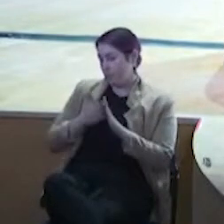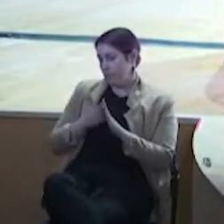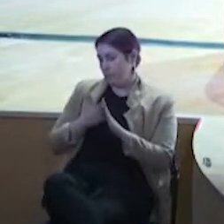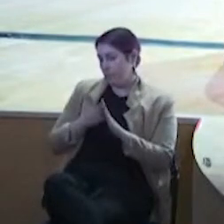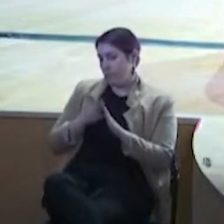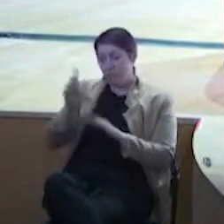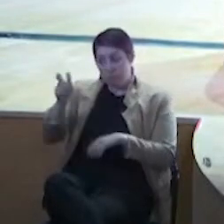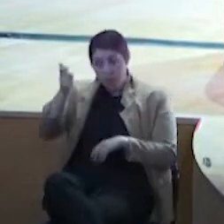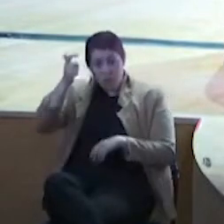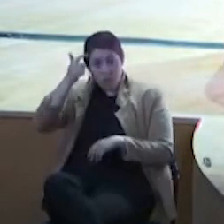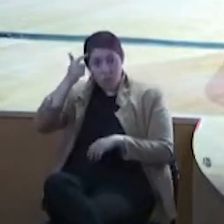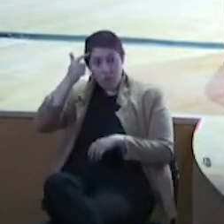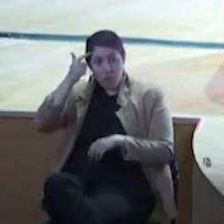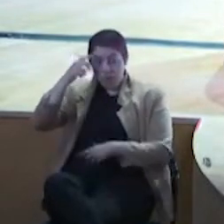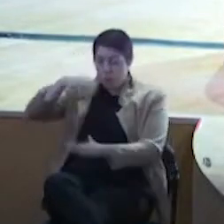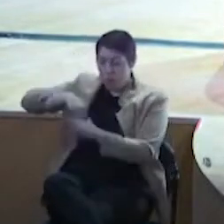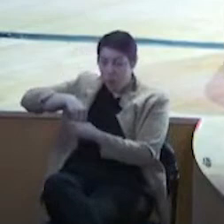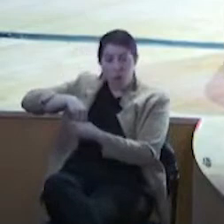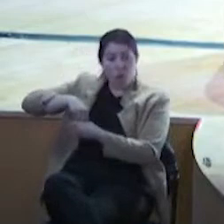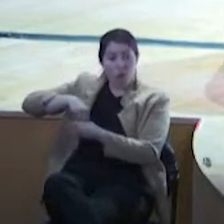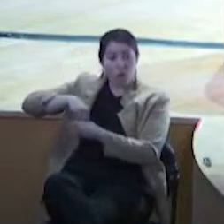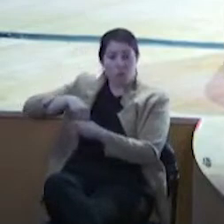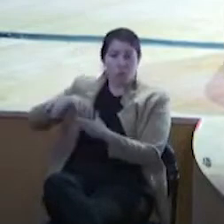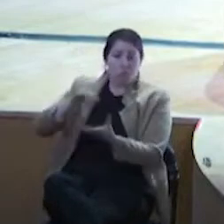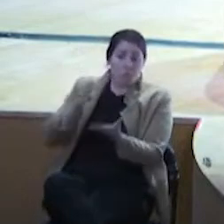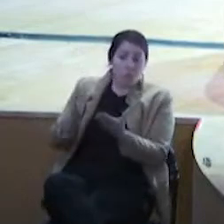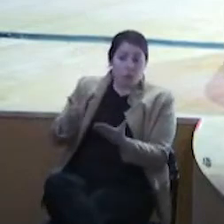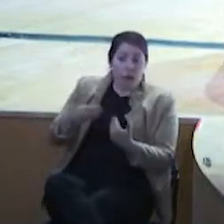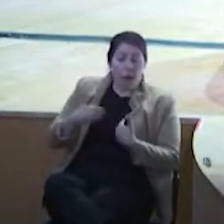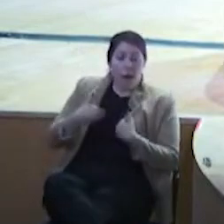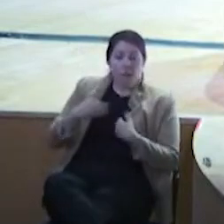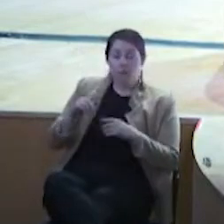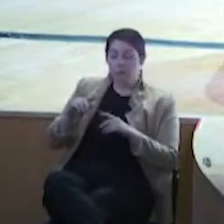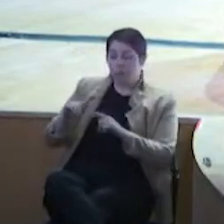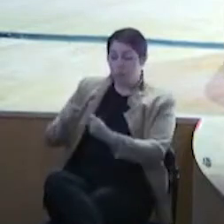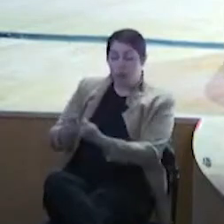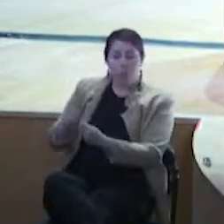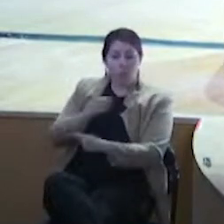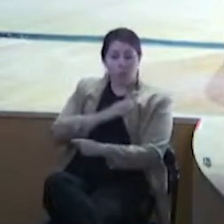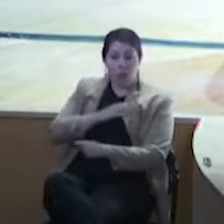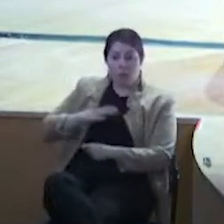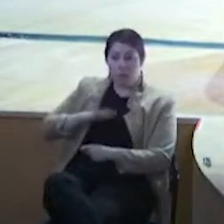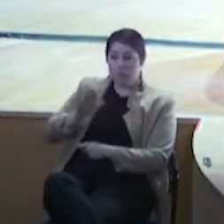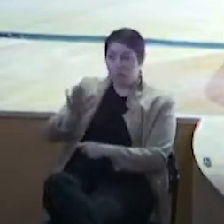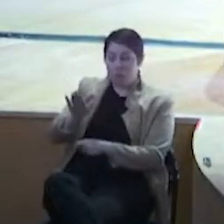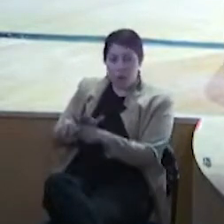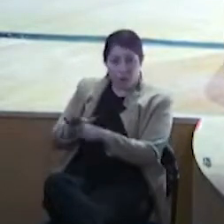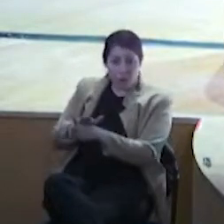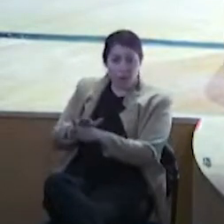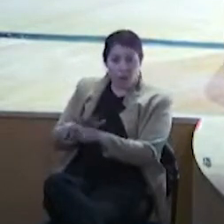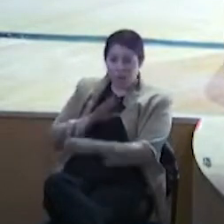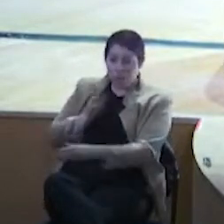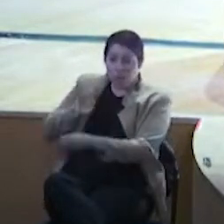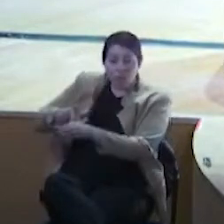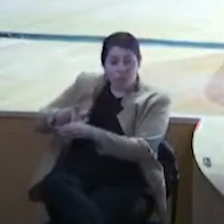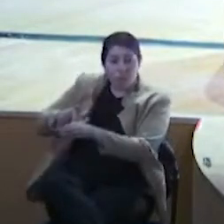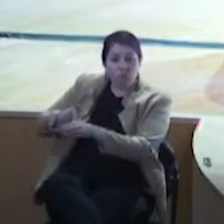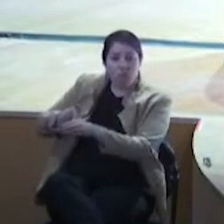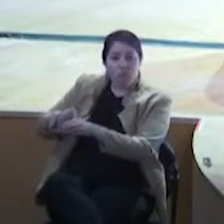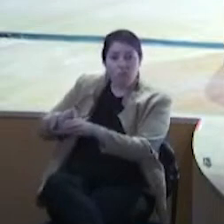governing. For us, it's the tribal council, committees and boards. Get active in committees and